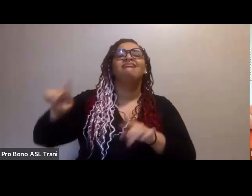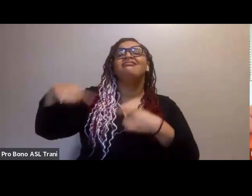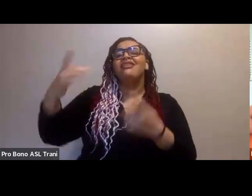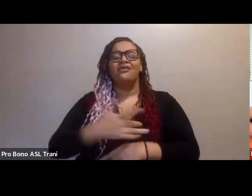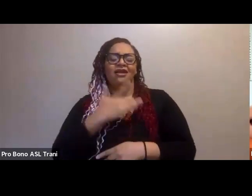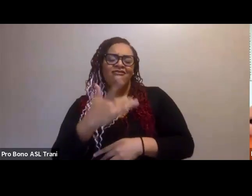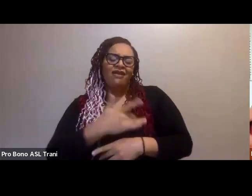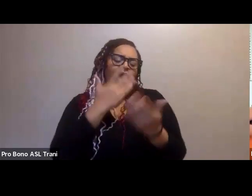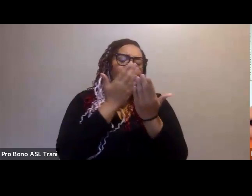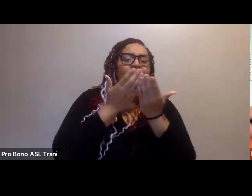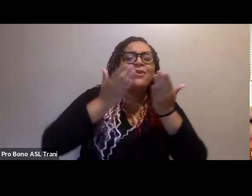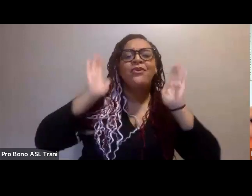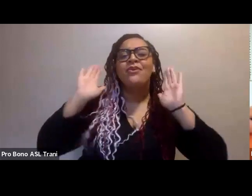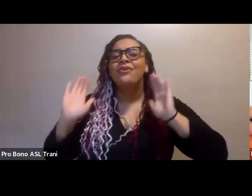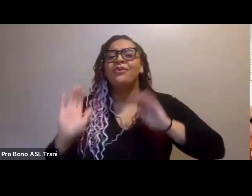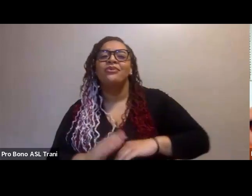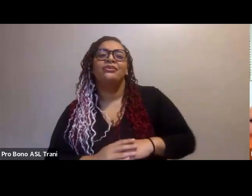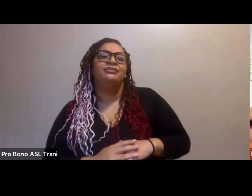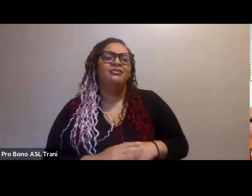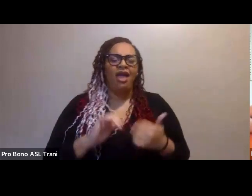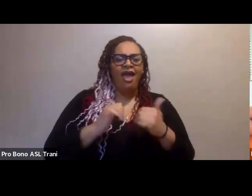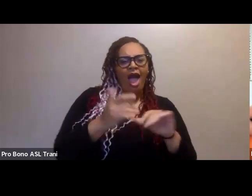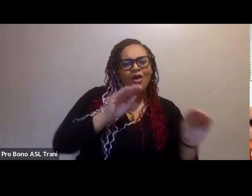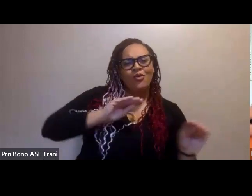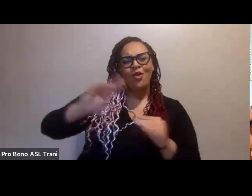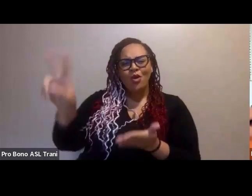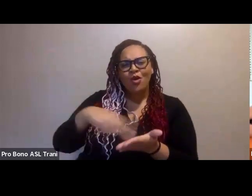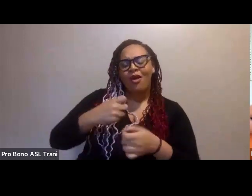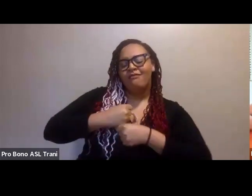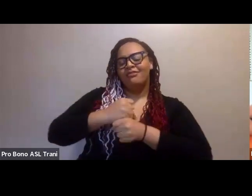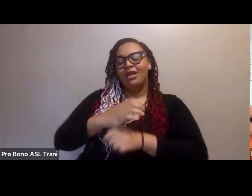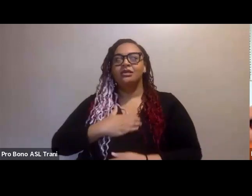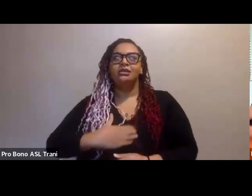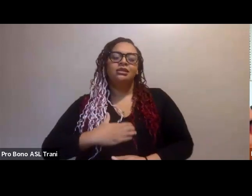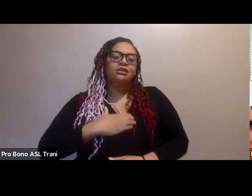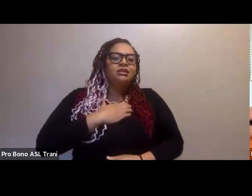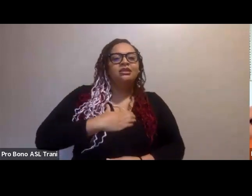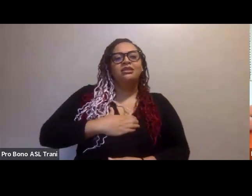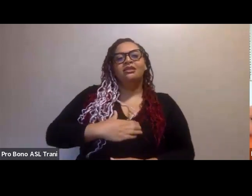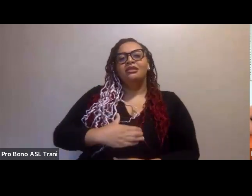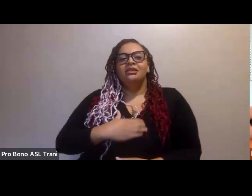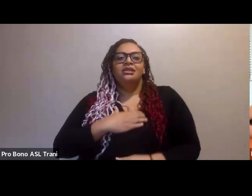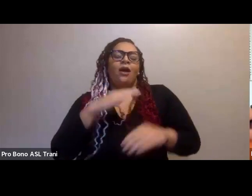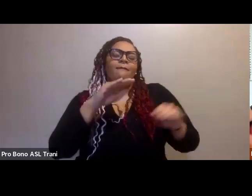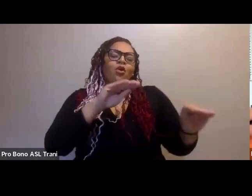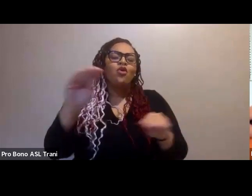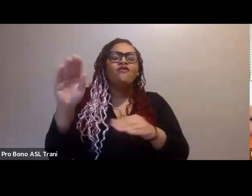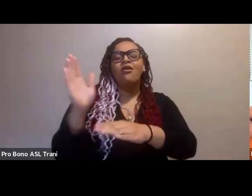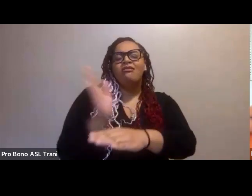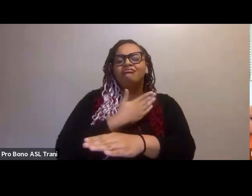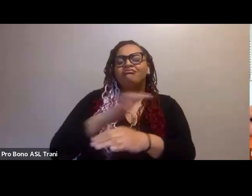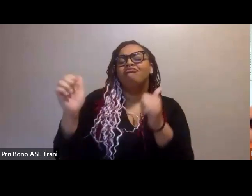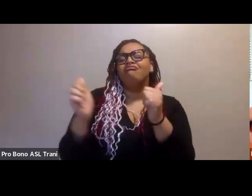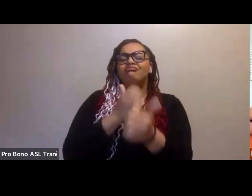dancing till we're numb. The way you move, it turns me on, moving faster